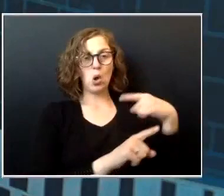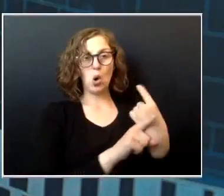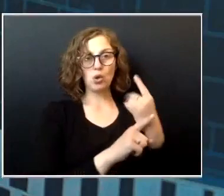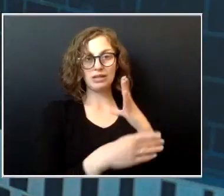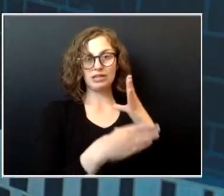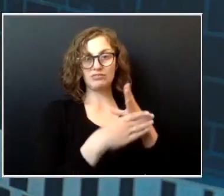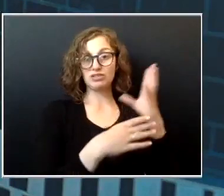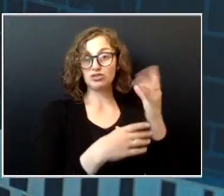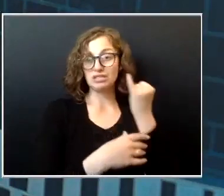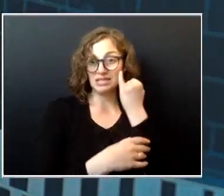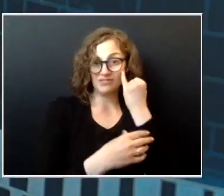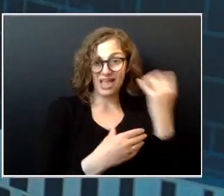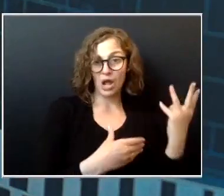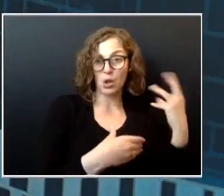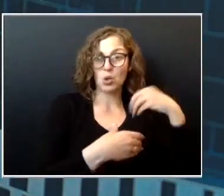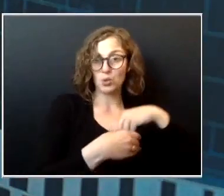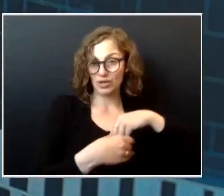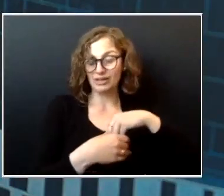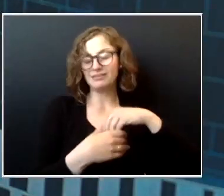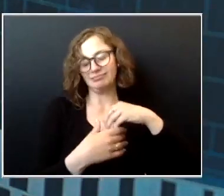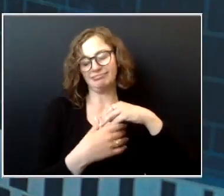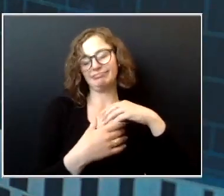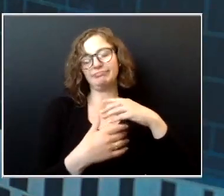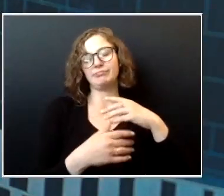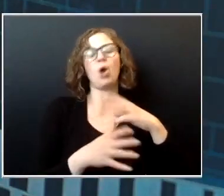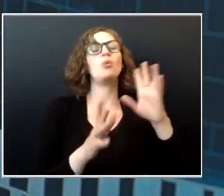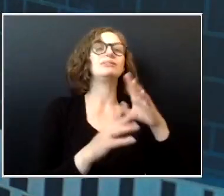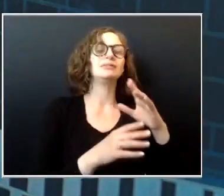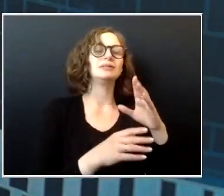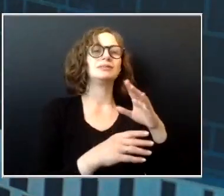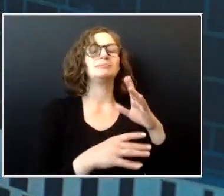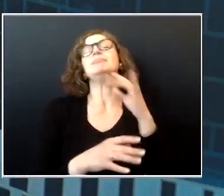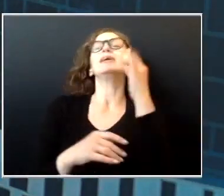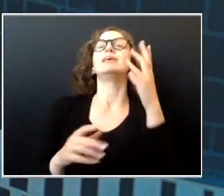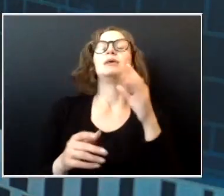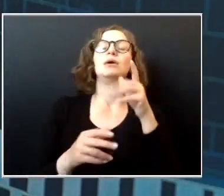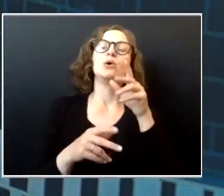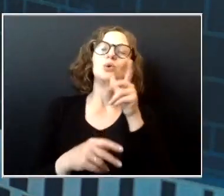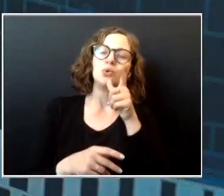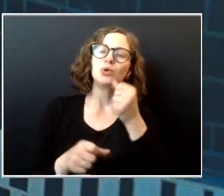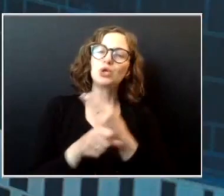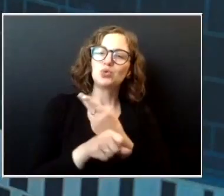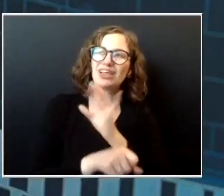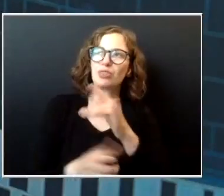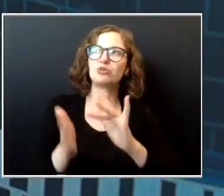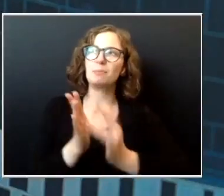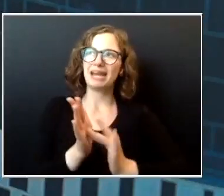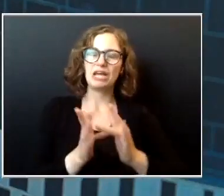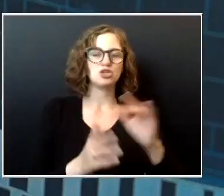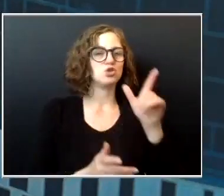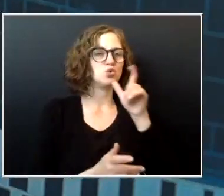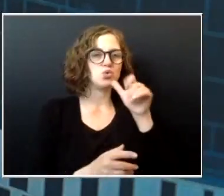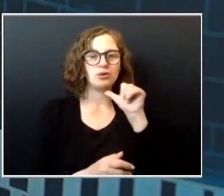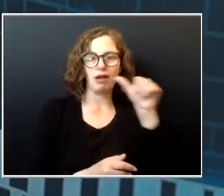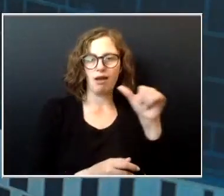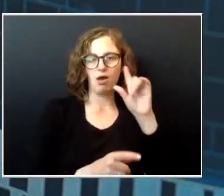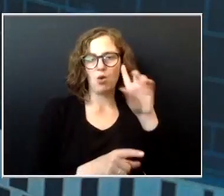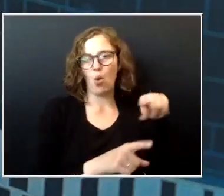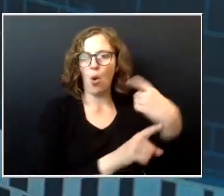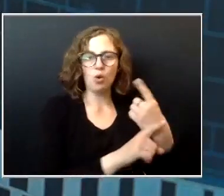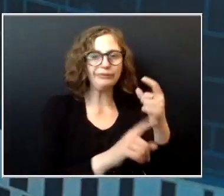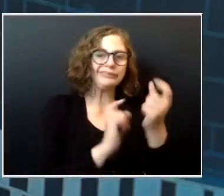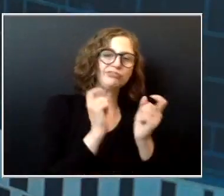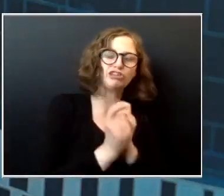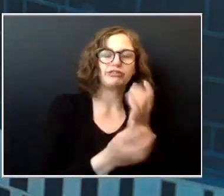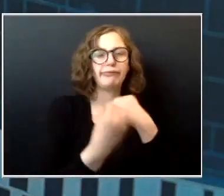the interventions without anti-obesity medications were better for pregnancy rates. That was really kind of